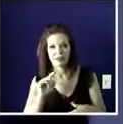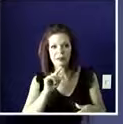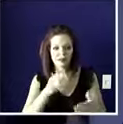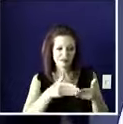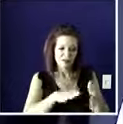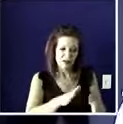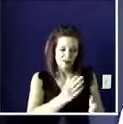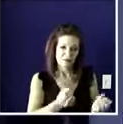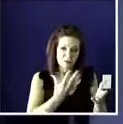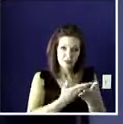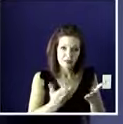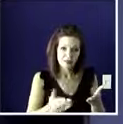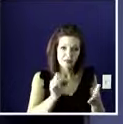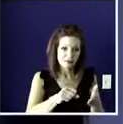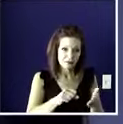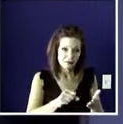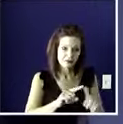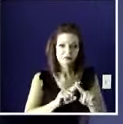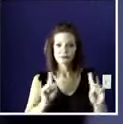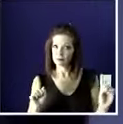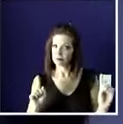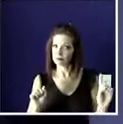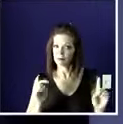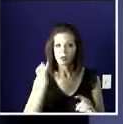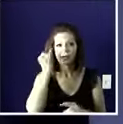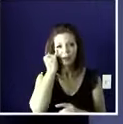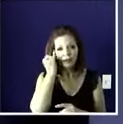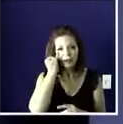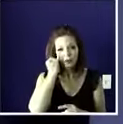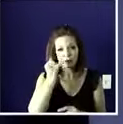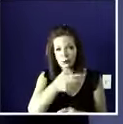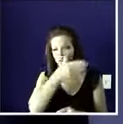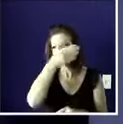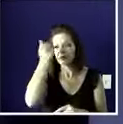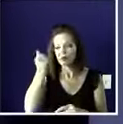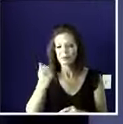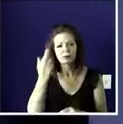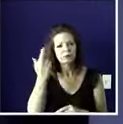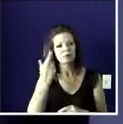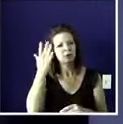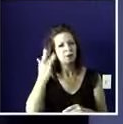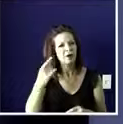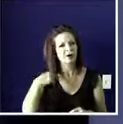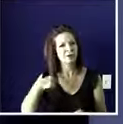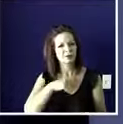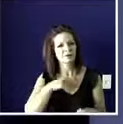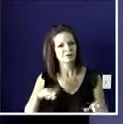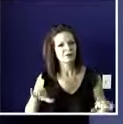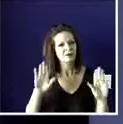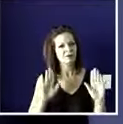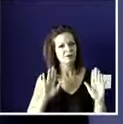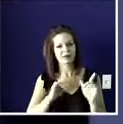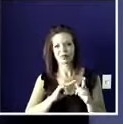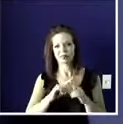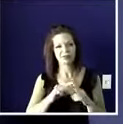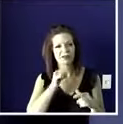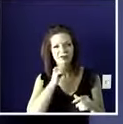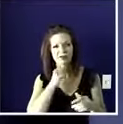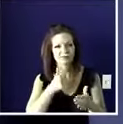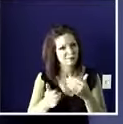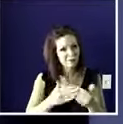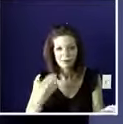things. Yet, if we forget as to why we sacrificed, then all of it will be done in vain.